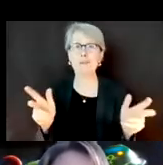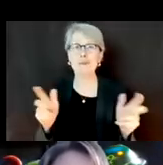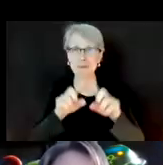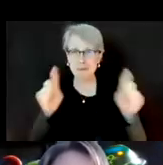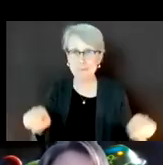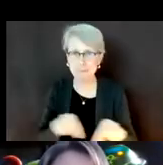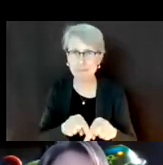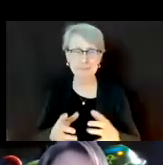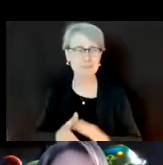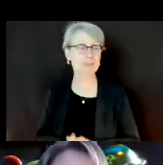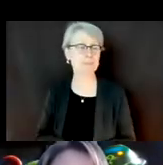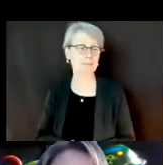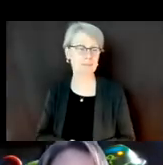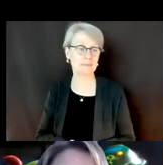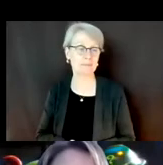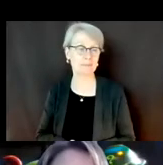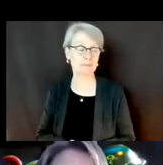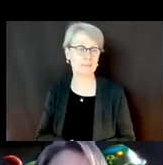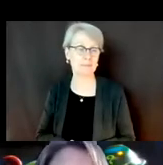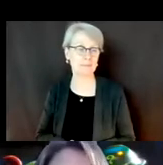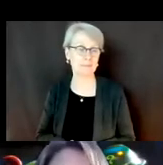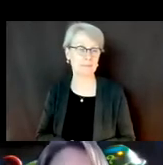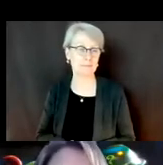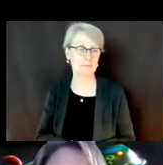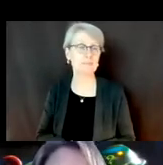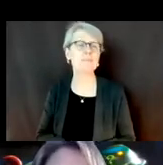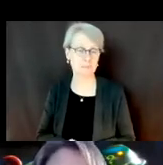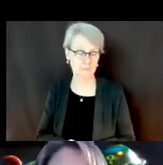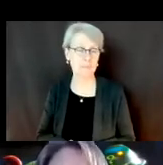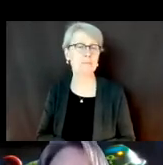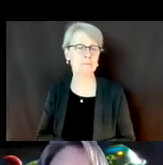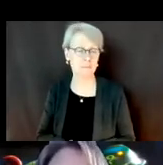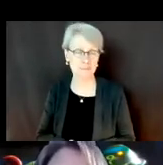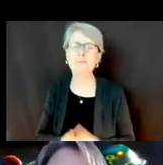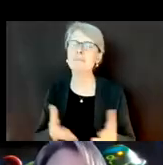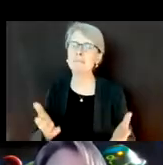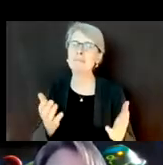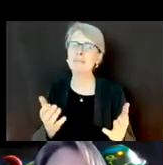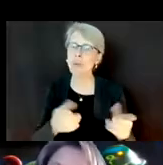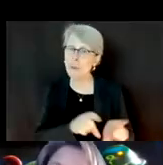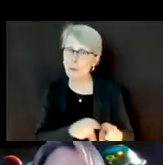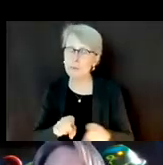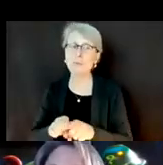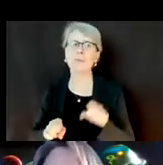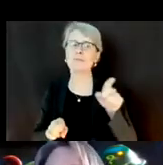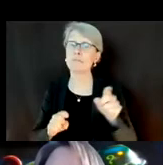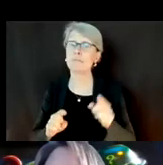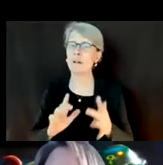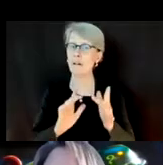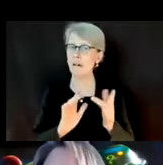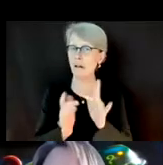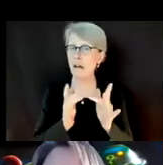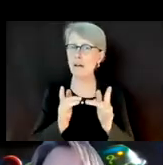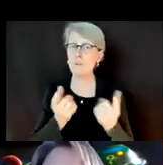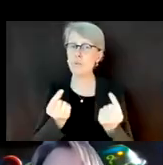of course, this a lot of the things that we do online have to do with actively looking for